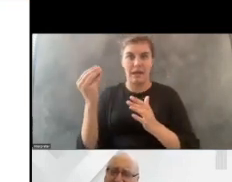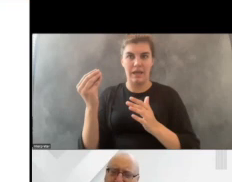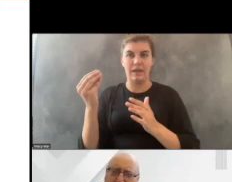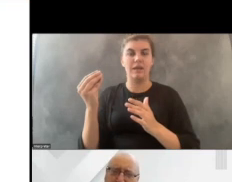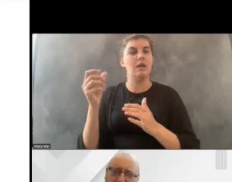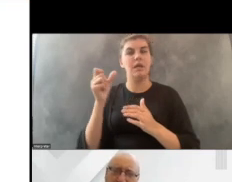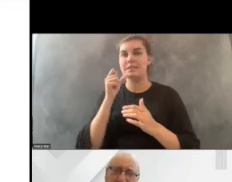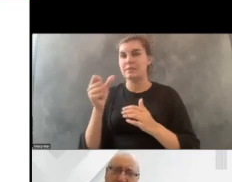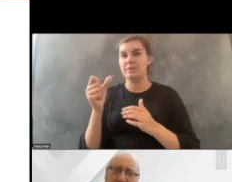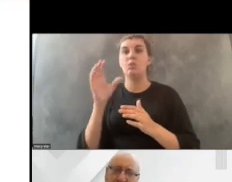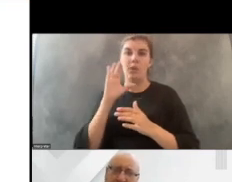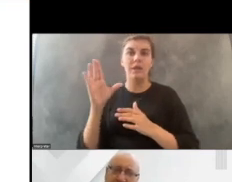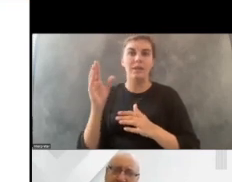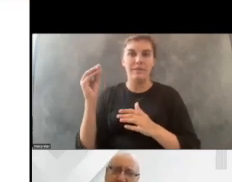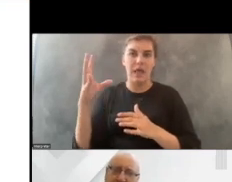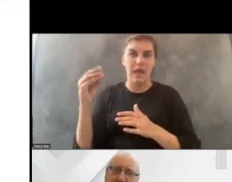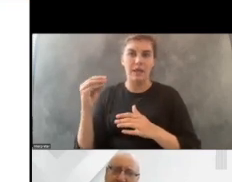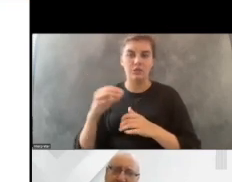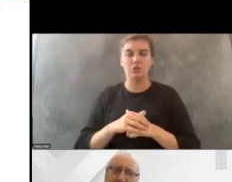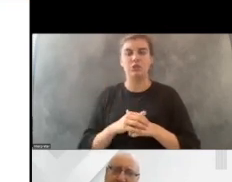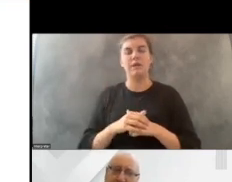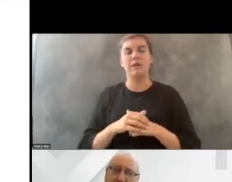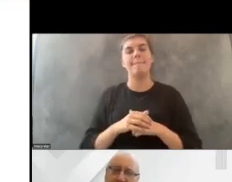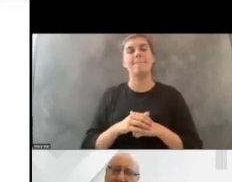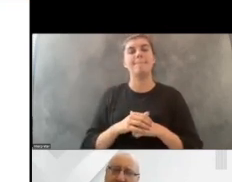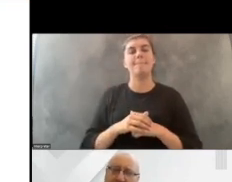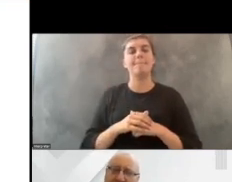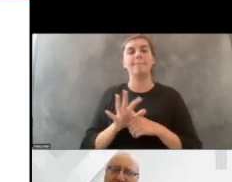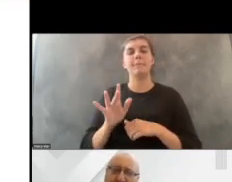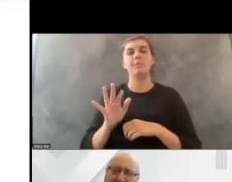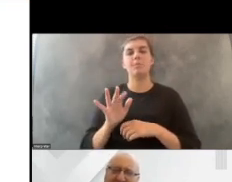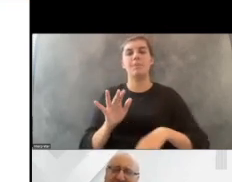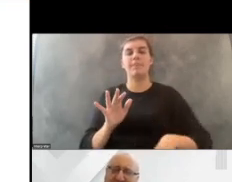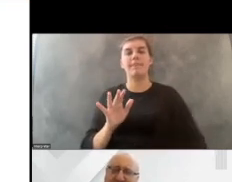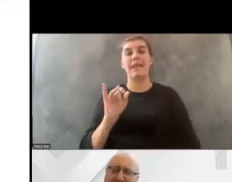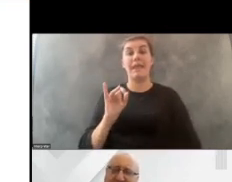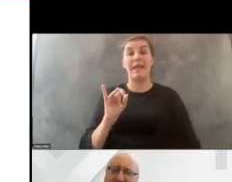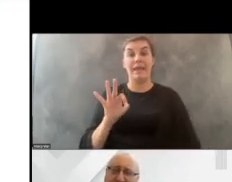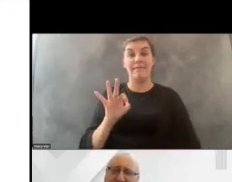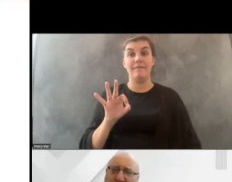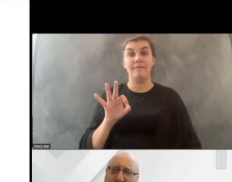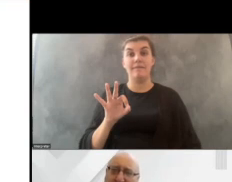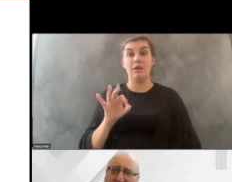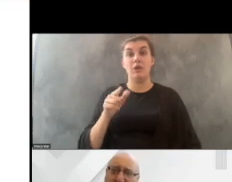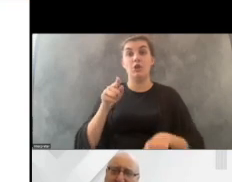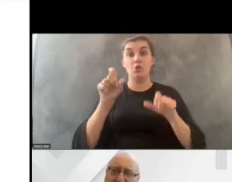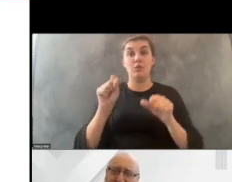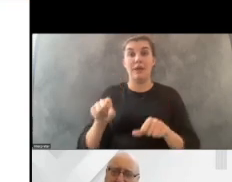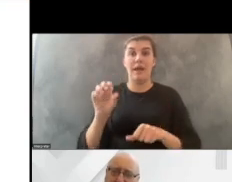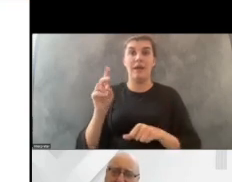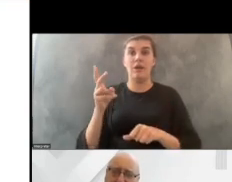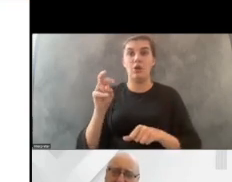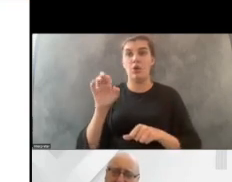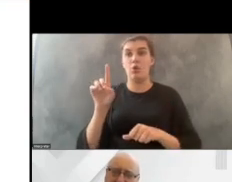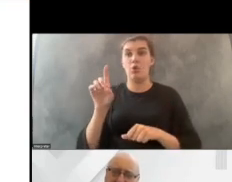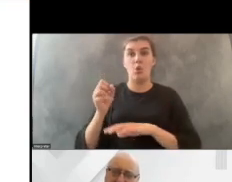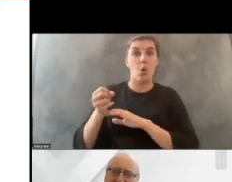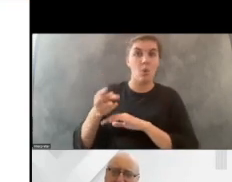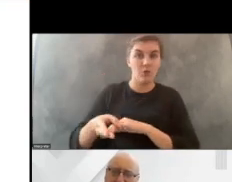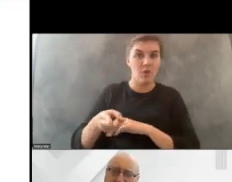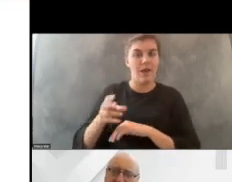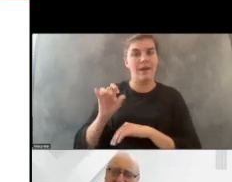indications of that. The pedestrian push button or passive detection device must activate a speech message that indicates the status of the beacon in lieu